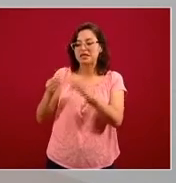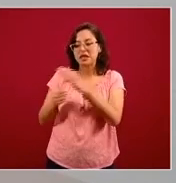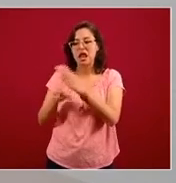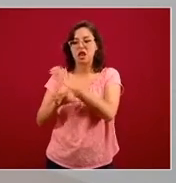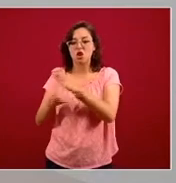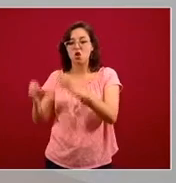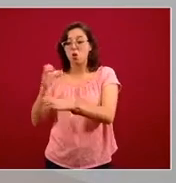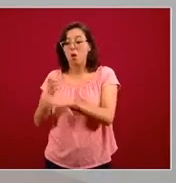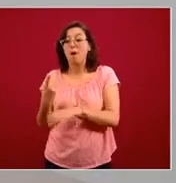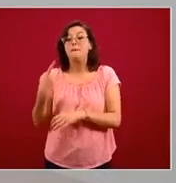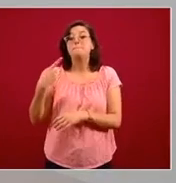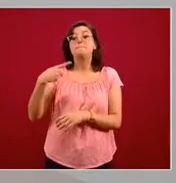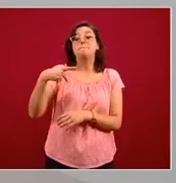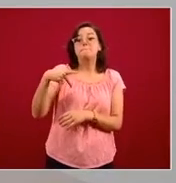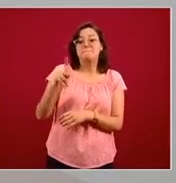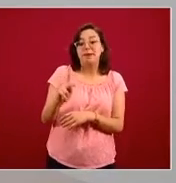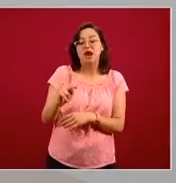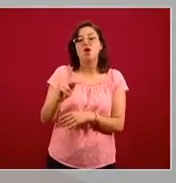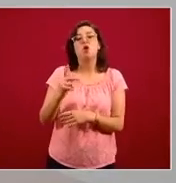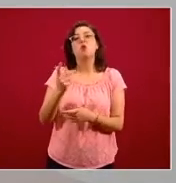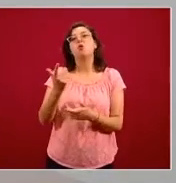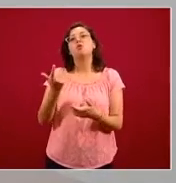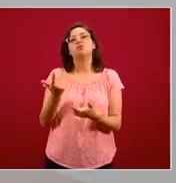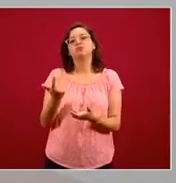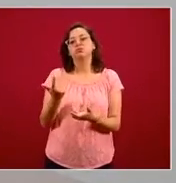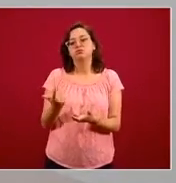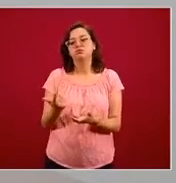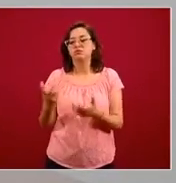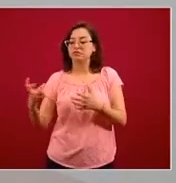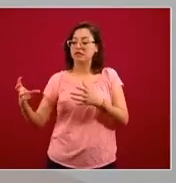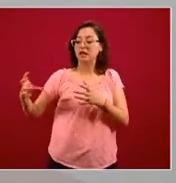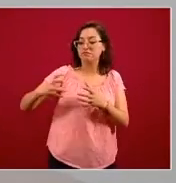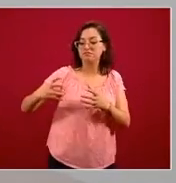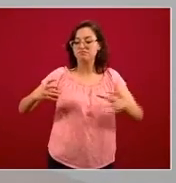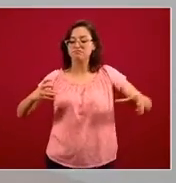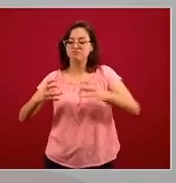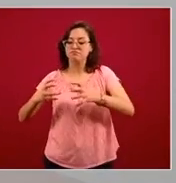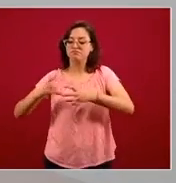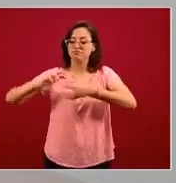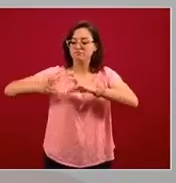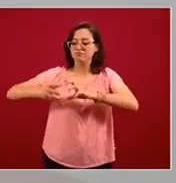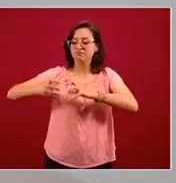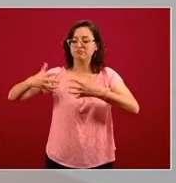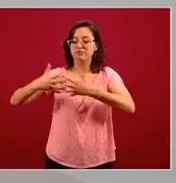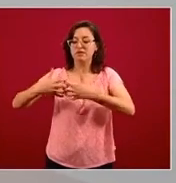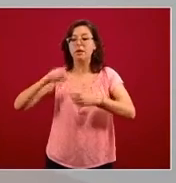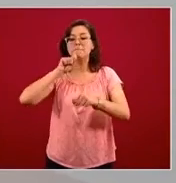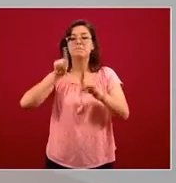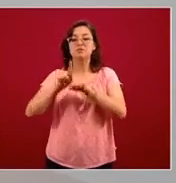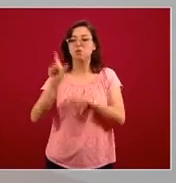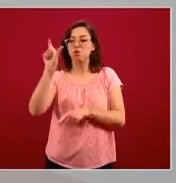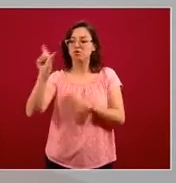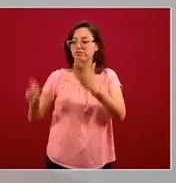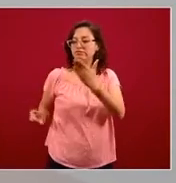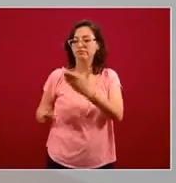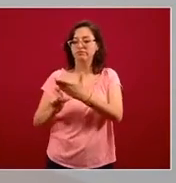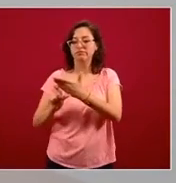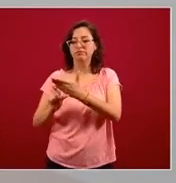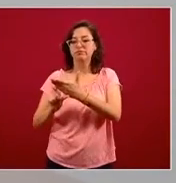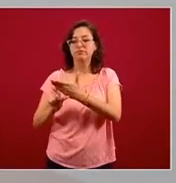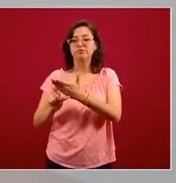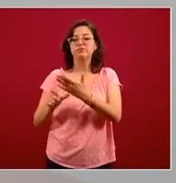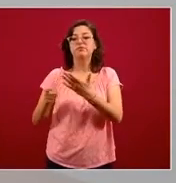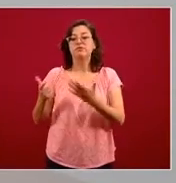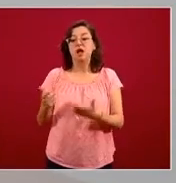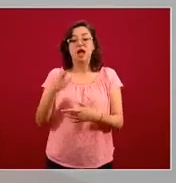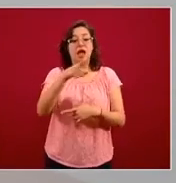for assembly and for acquiring some of these parts, or for assembling the electronic cards that